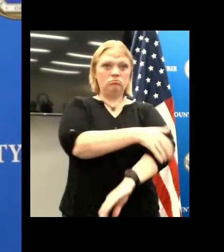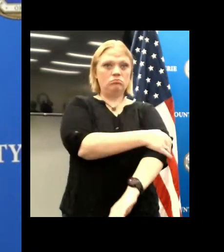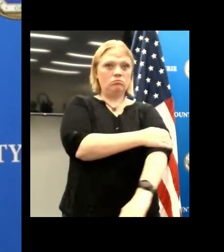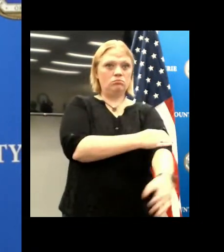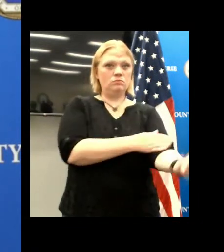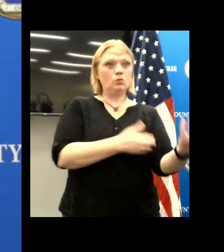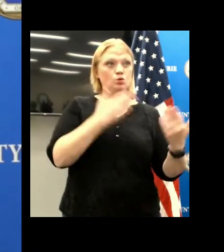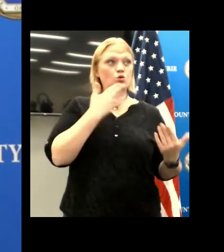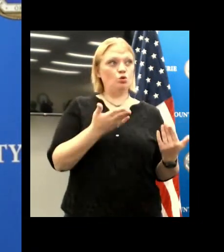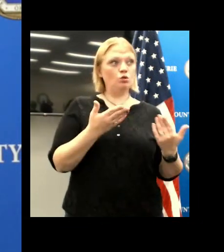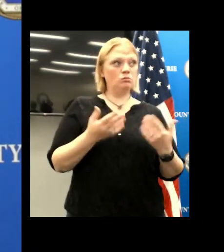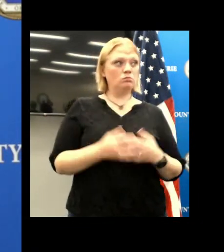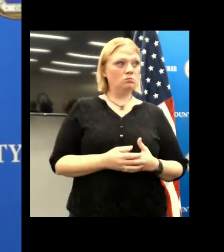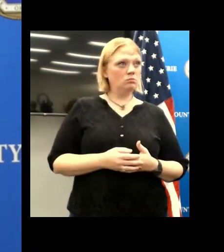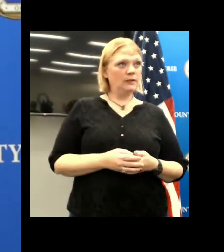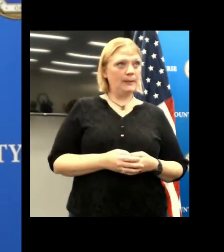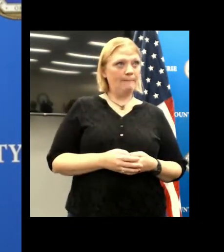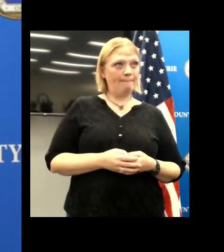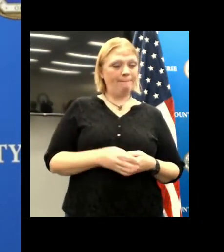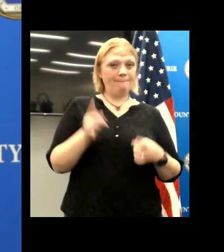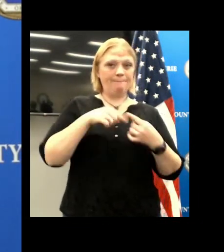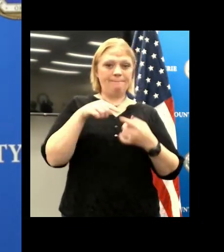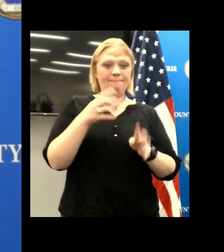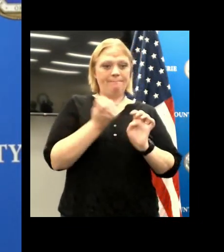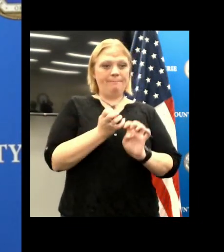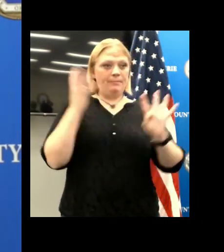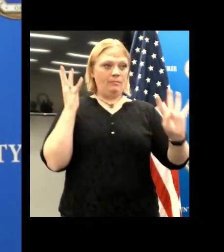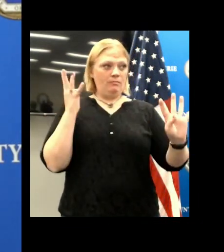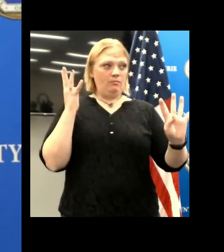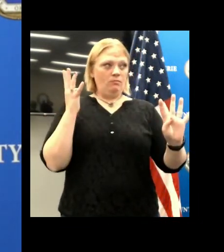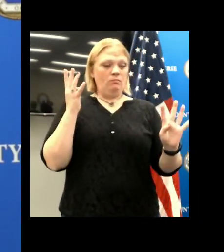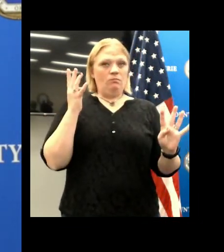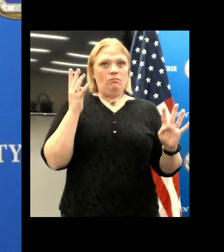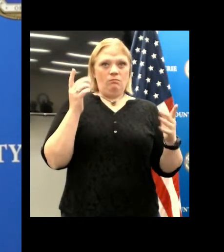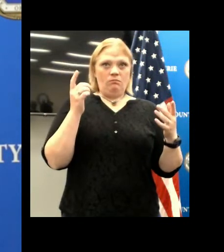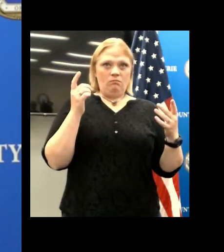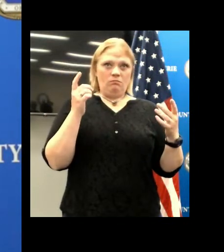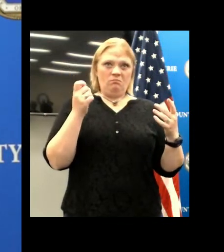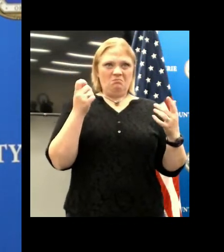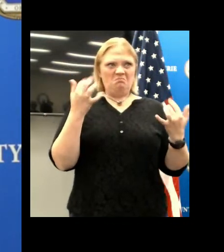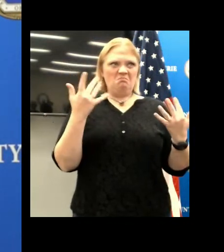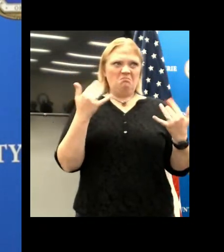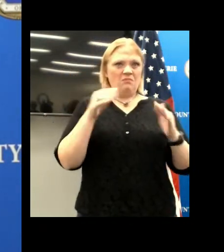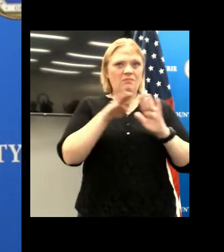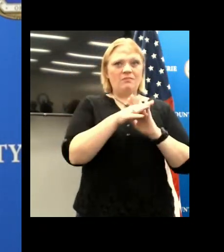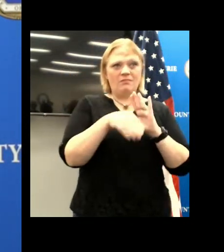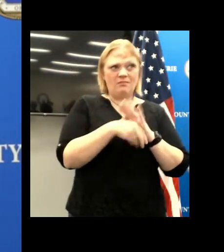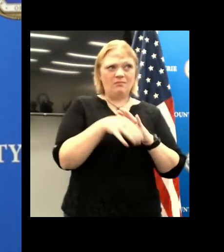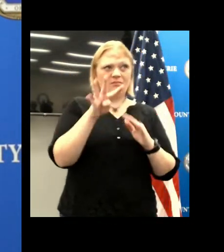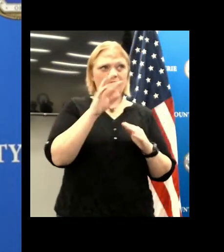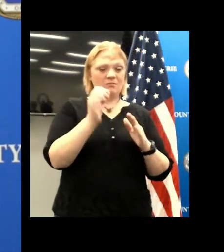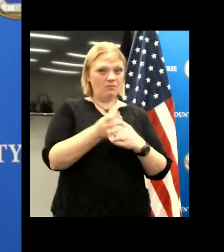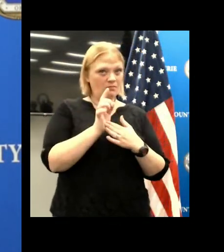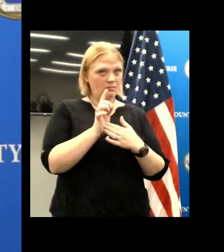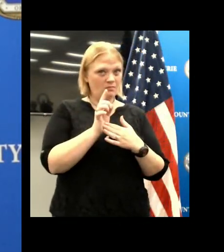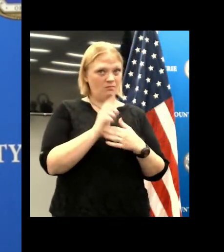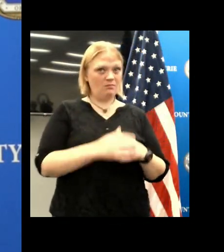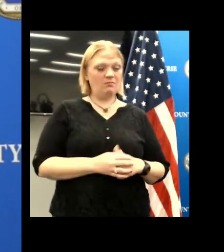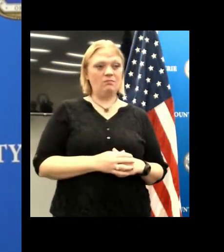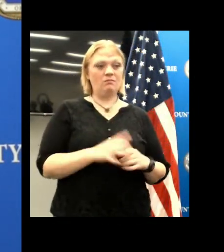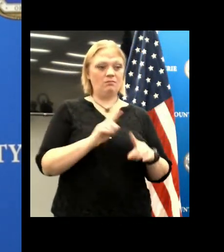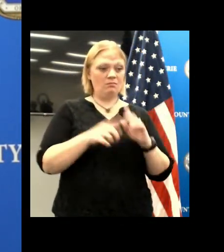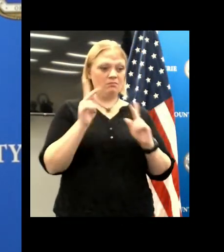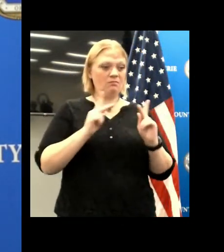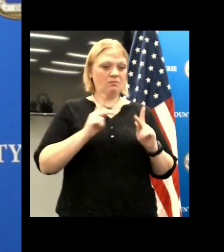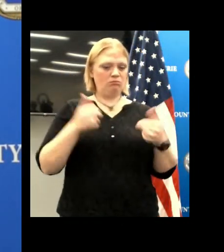And it was good. When I was standing in line, it was a little late, wait where I was, it was about a half hour to 40 minutes. But people